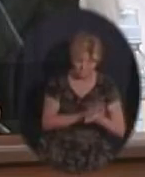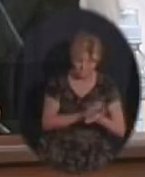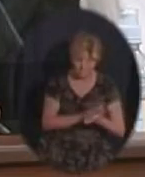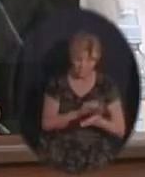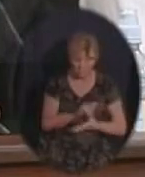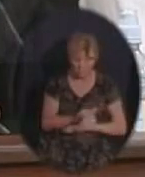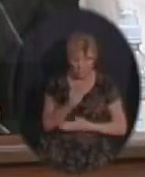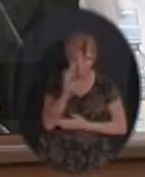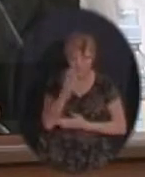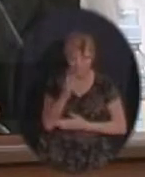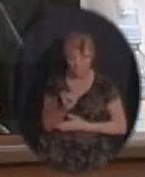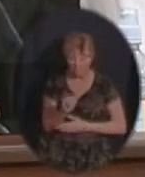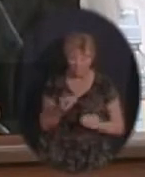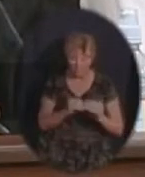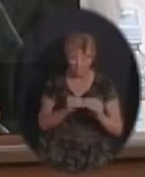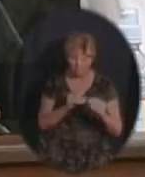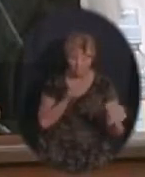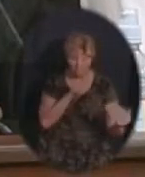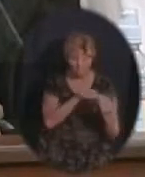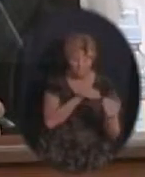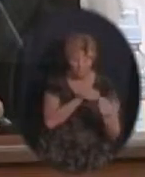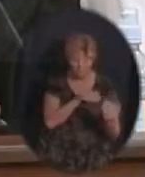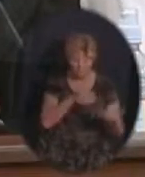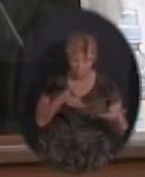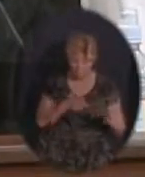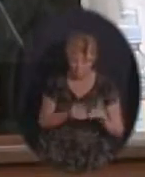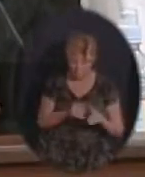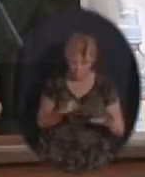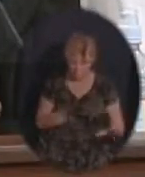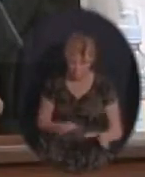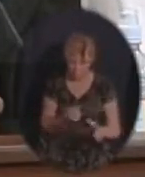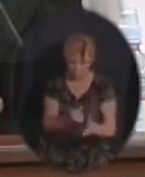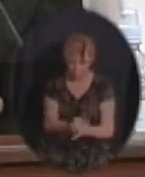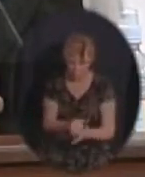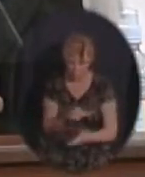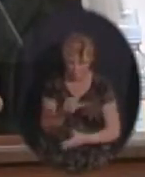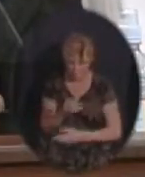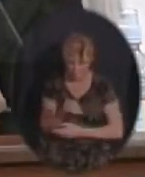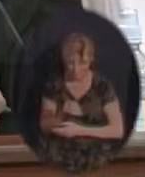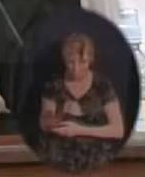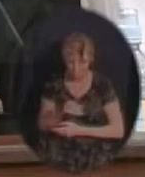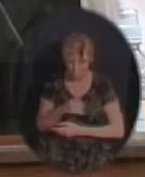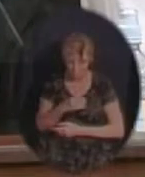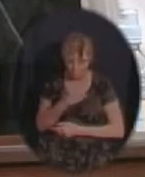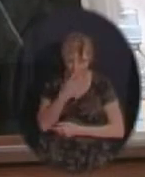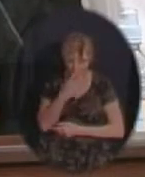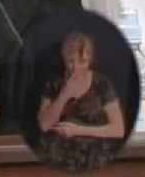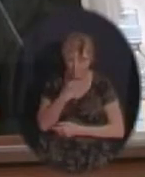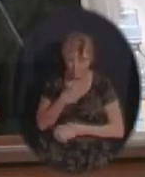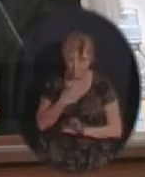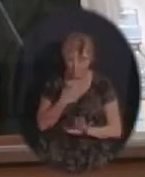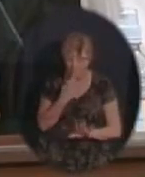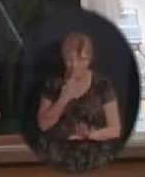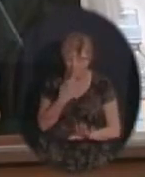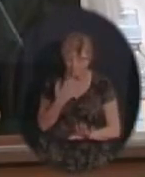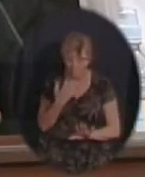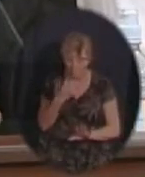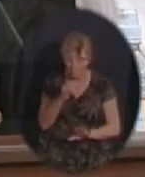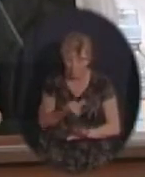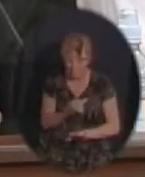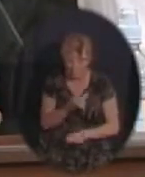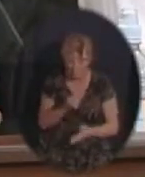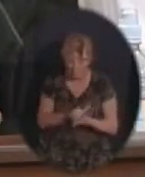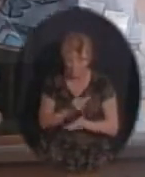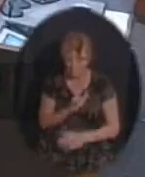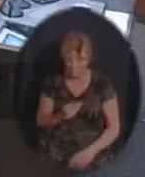had 2 elementary schools represented in a pilot. So I'm just putting that out there for us to think about.